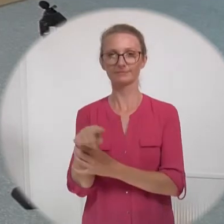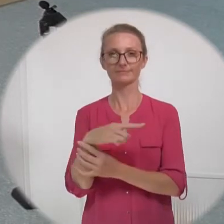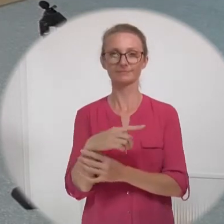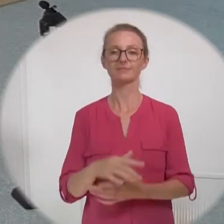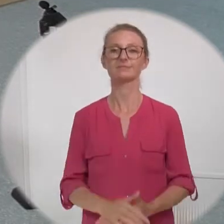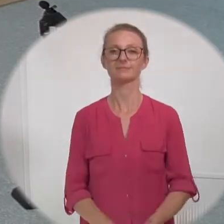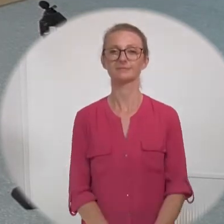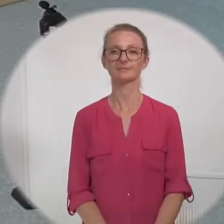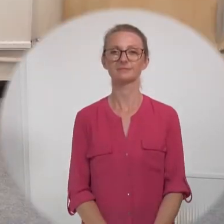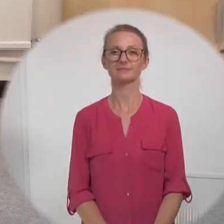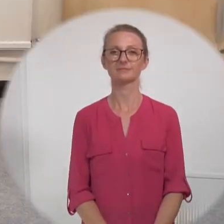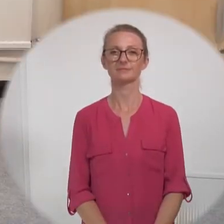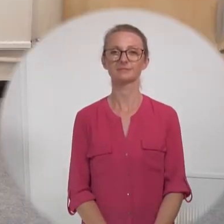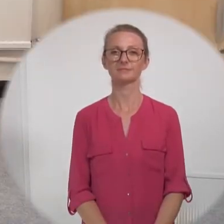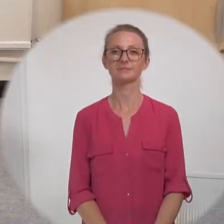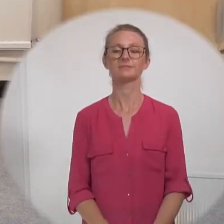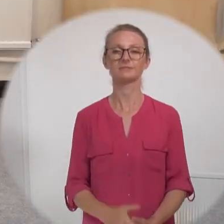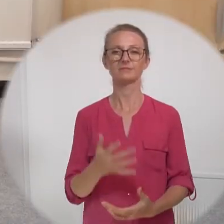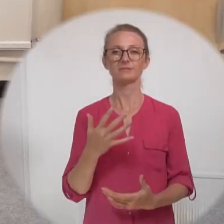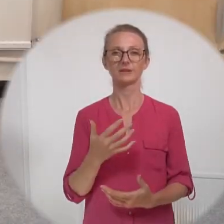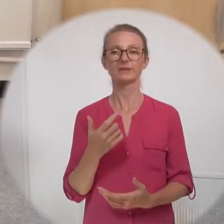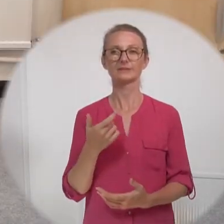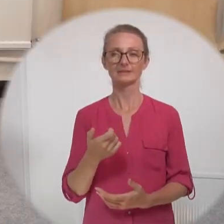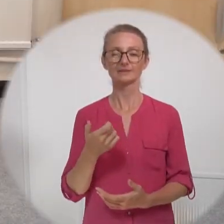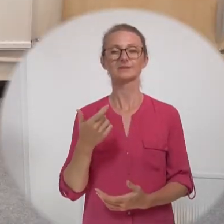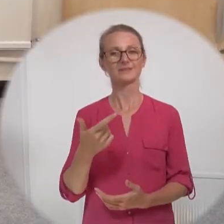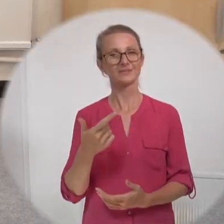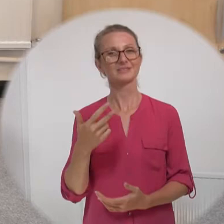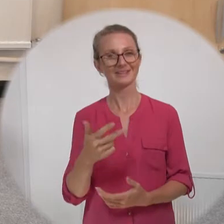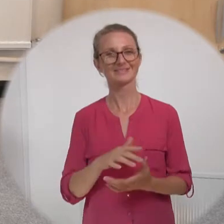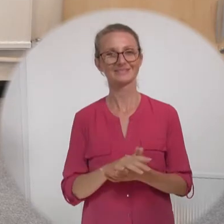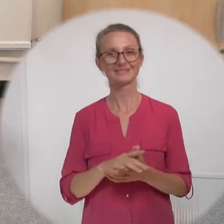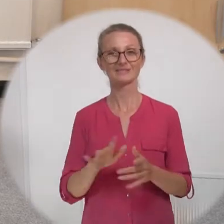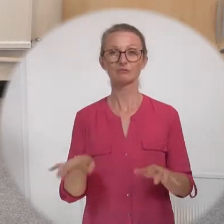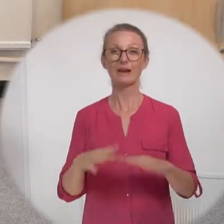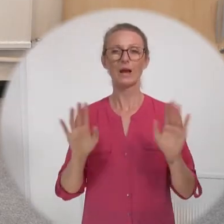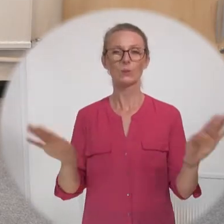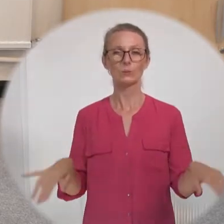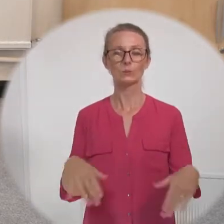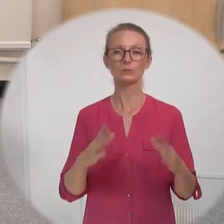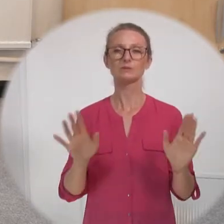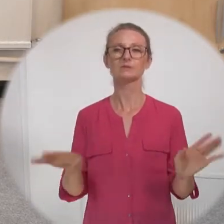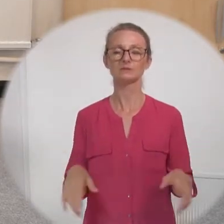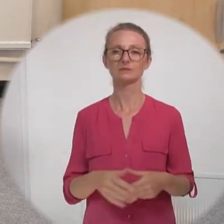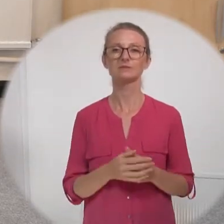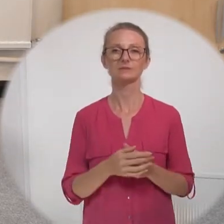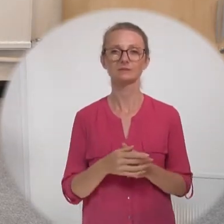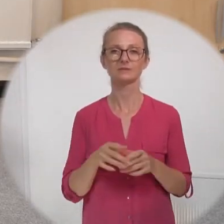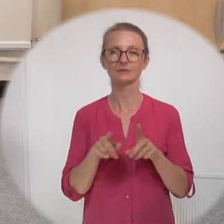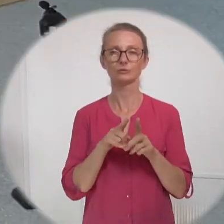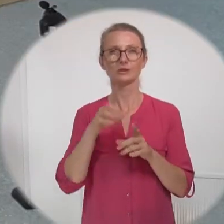4, 5, 6, 7, 8. Round and round to a kind of internal count of